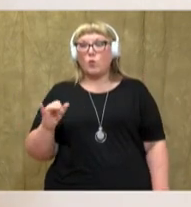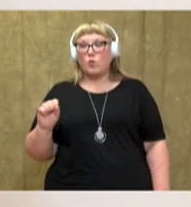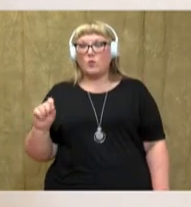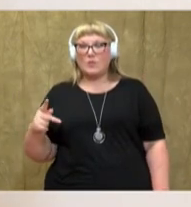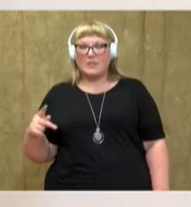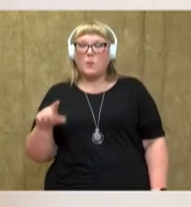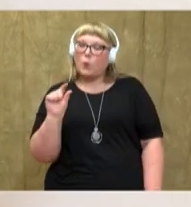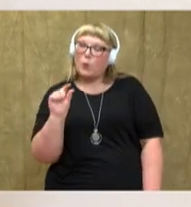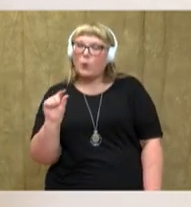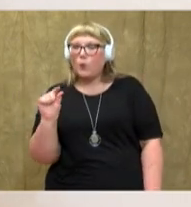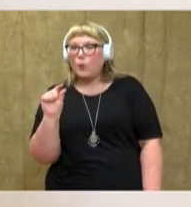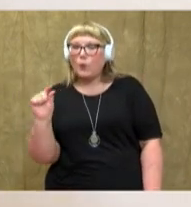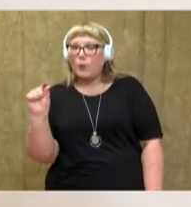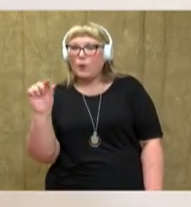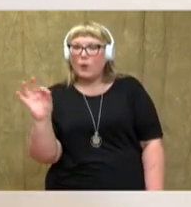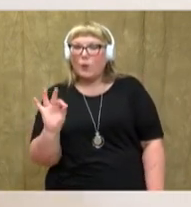word.